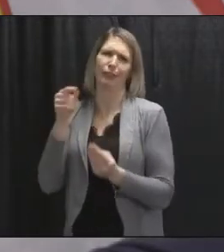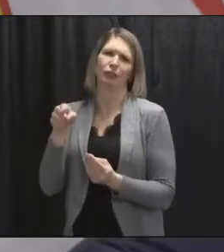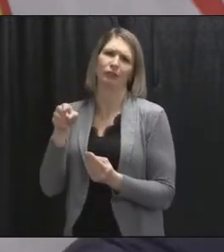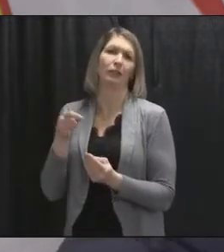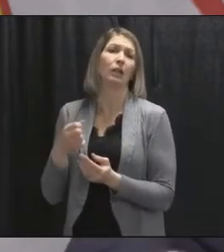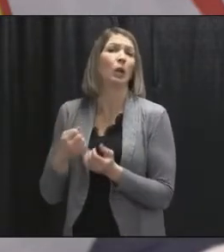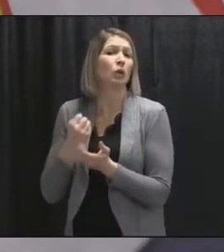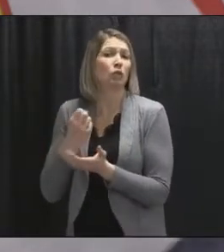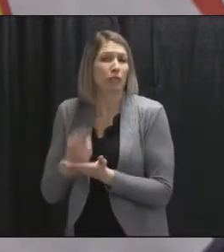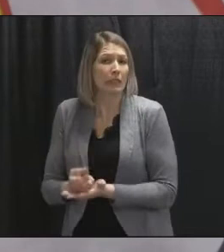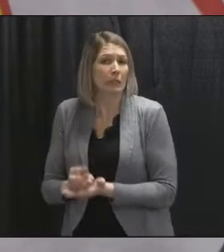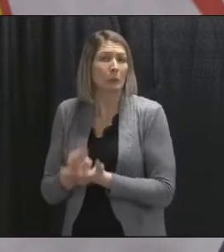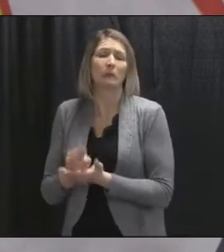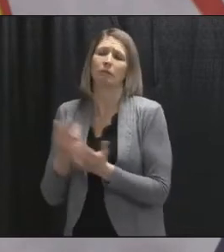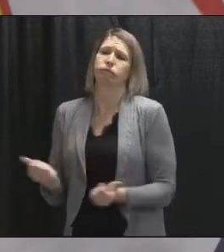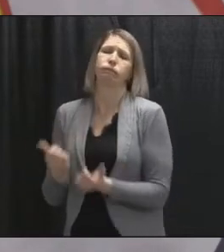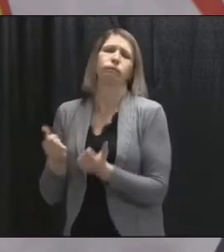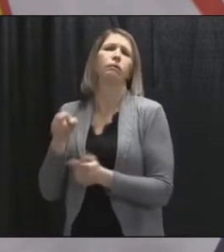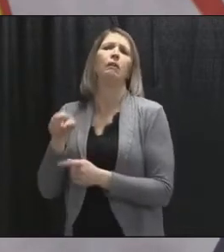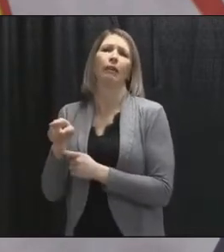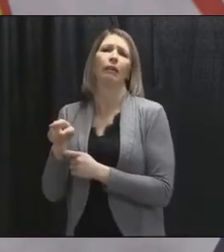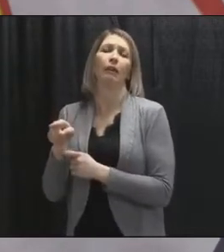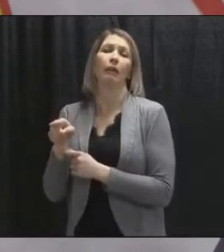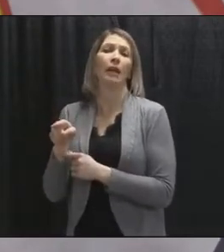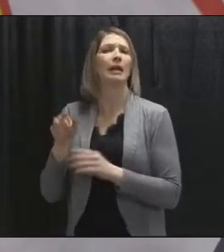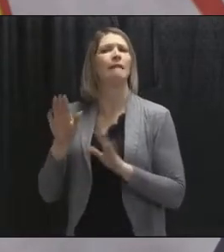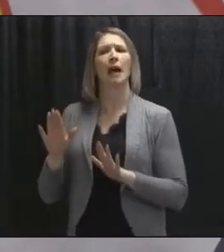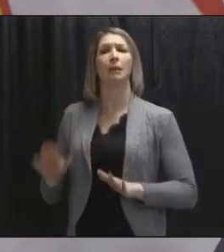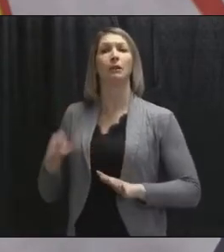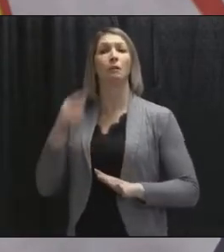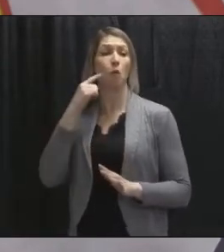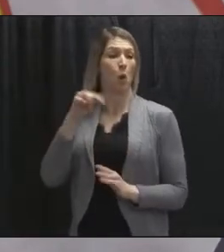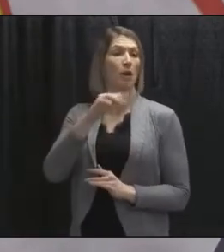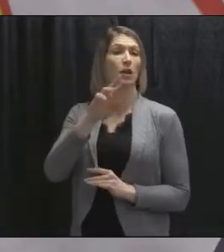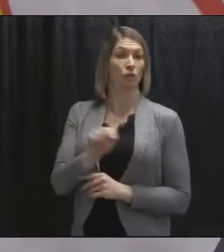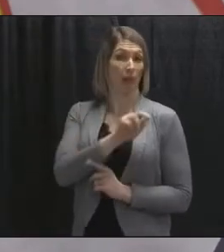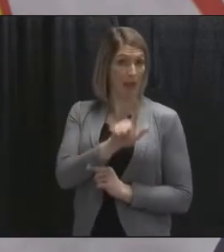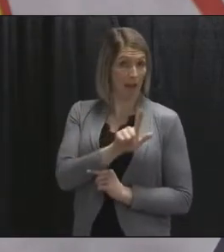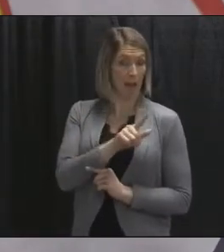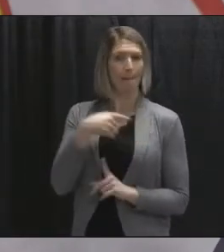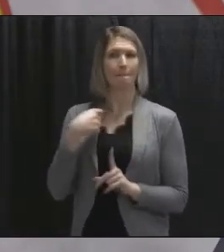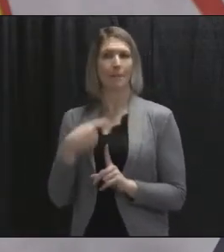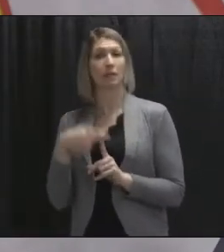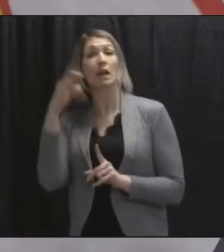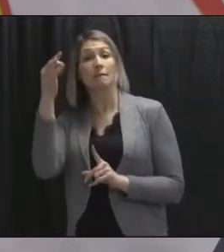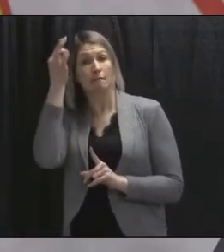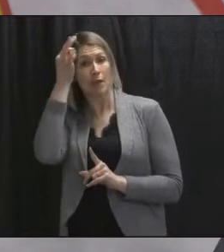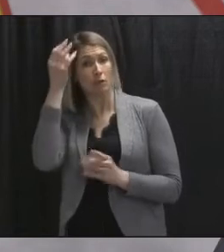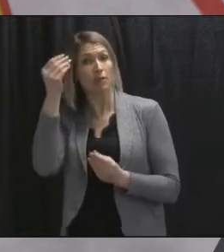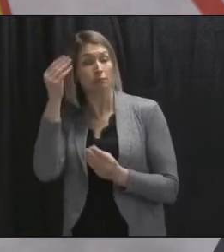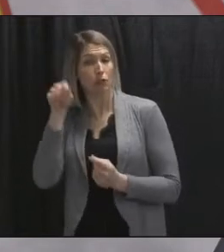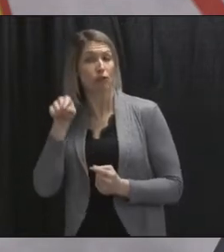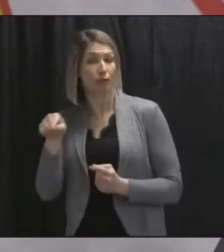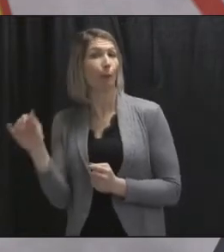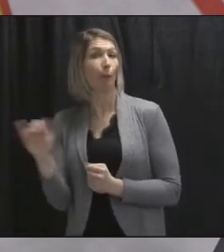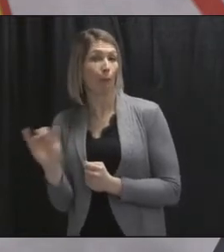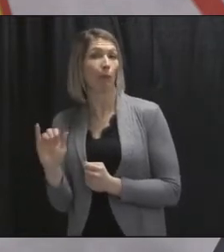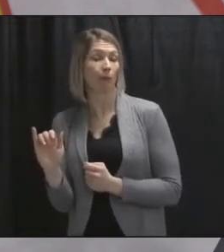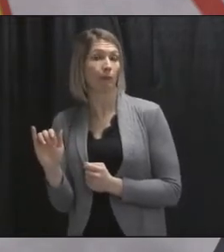both provincially and federally, so visit that site for the most up-to-date information. Now, as we head into another